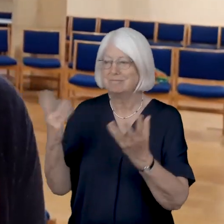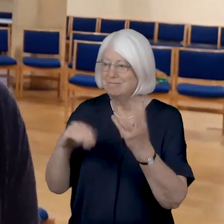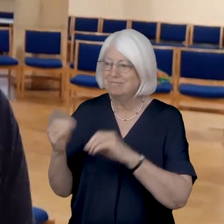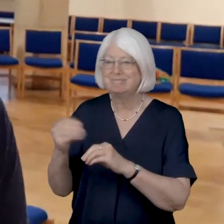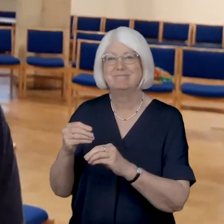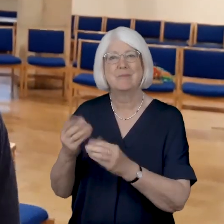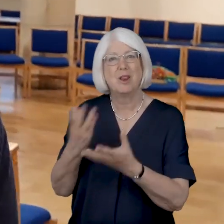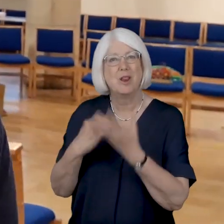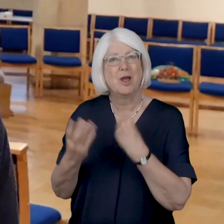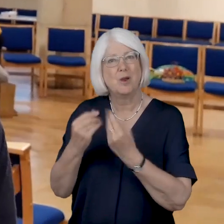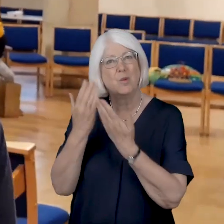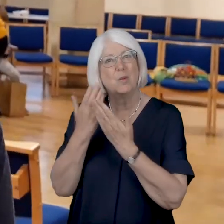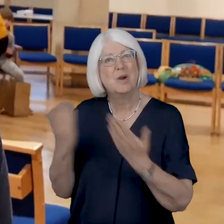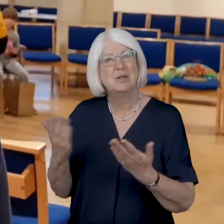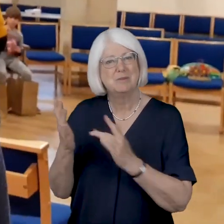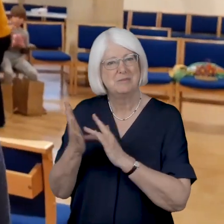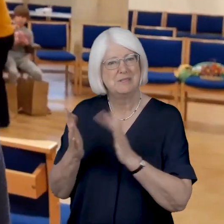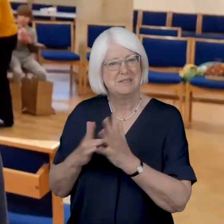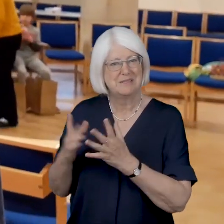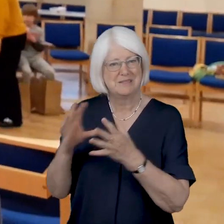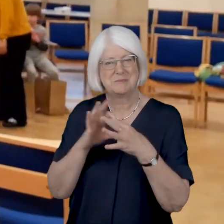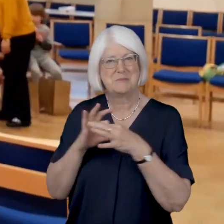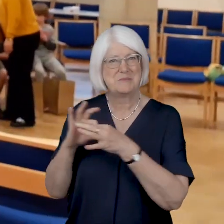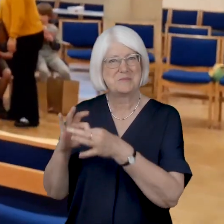worship Jesus together.